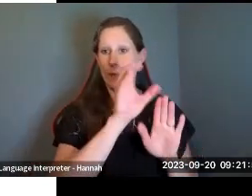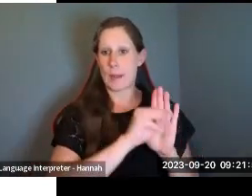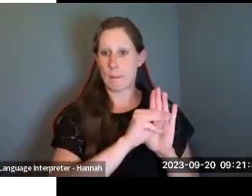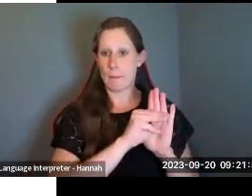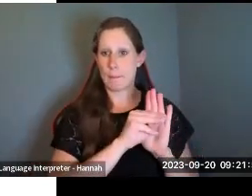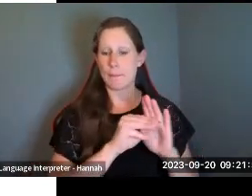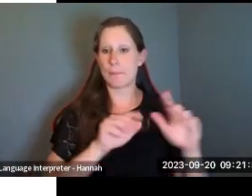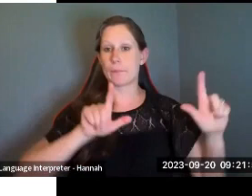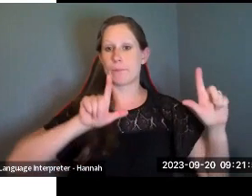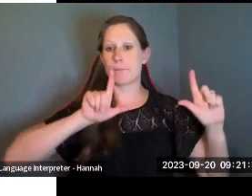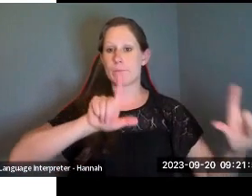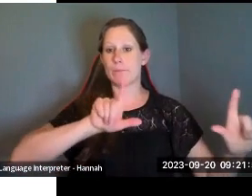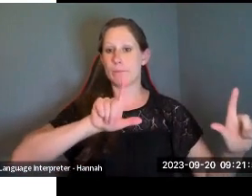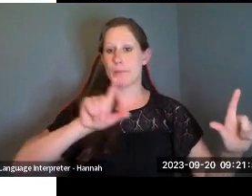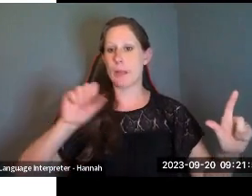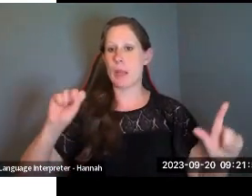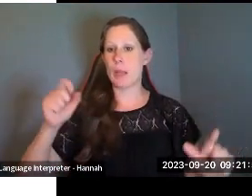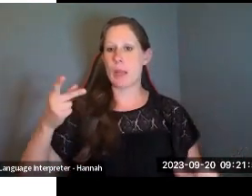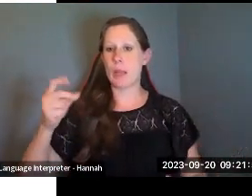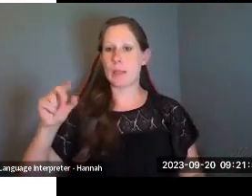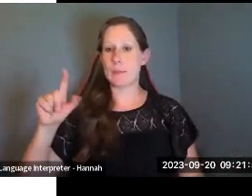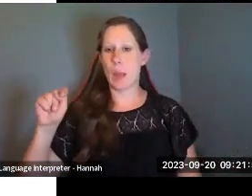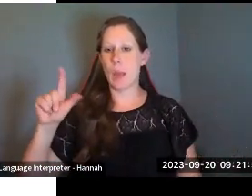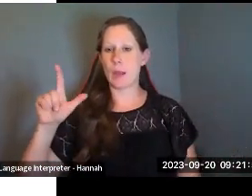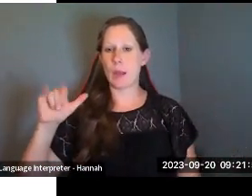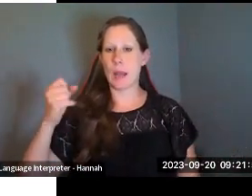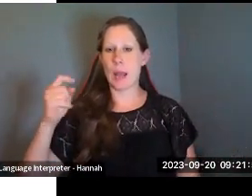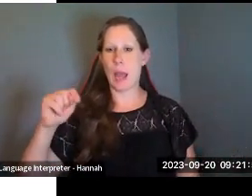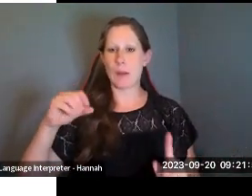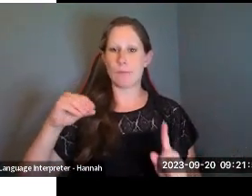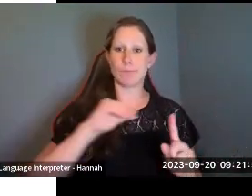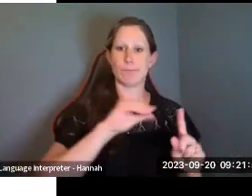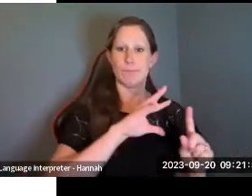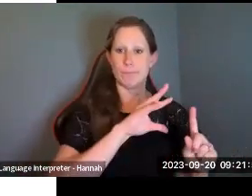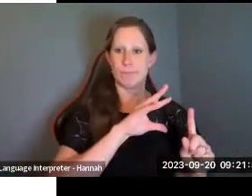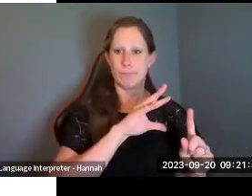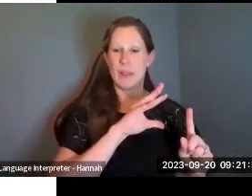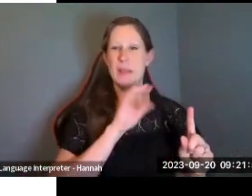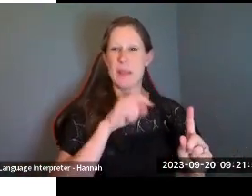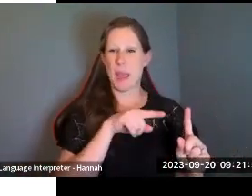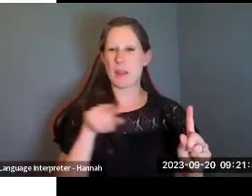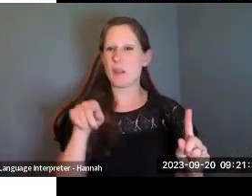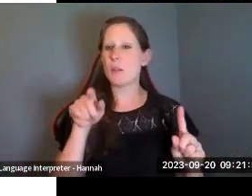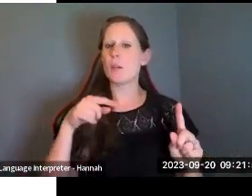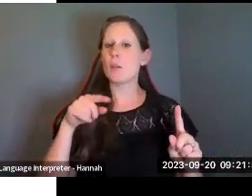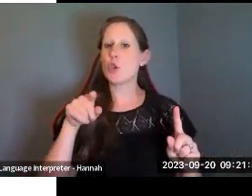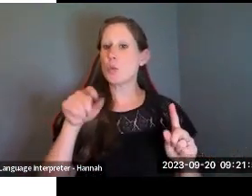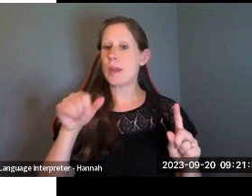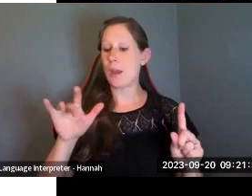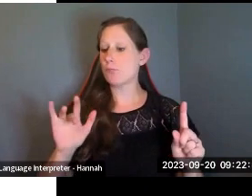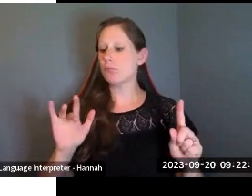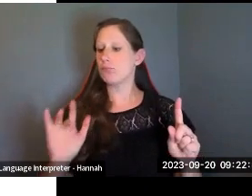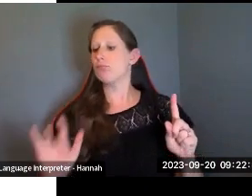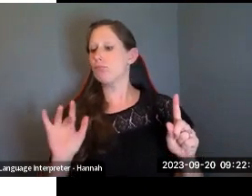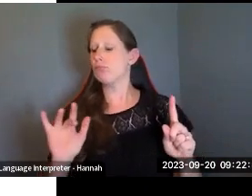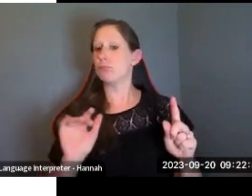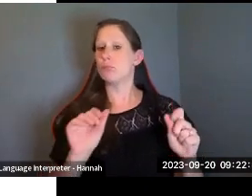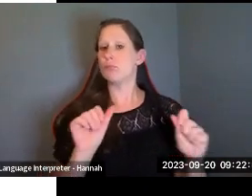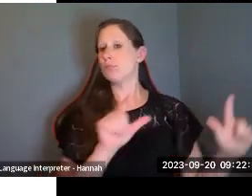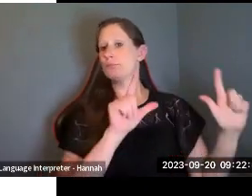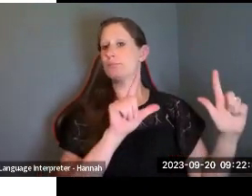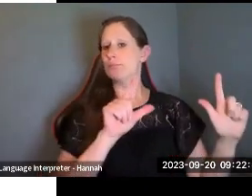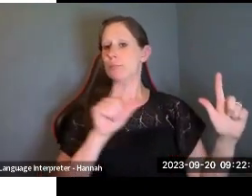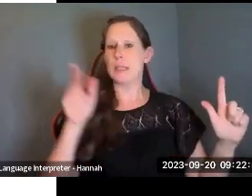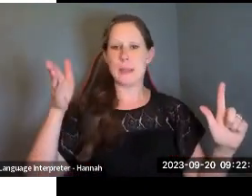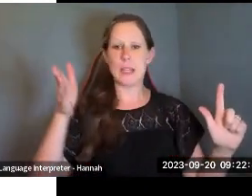spotlight feature, when we're delivering in the curriculum, you can highlight the speaker. Part